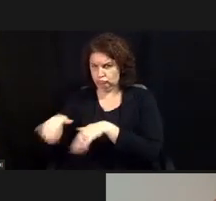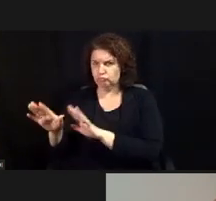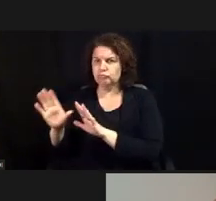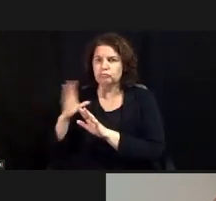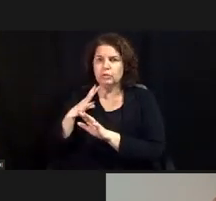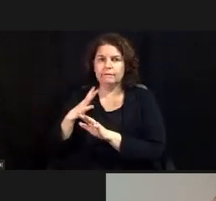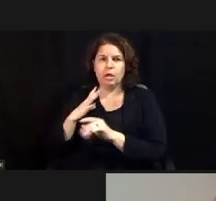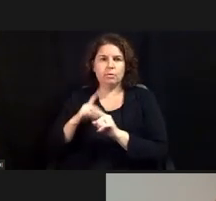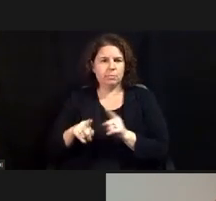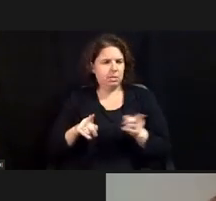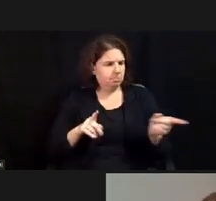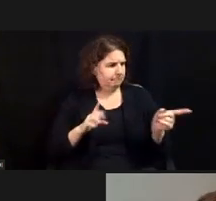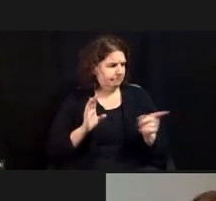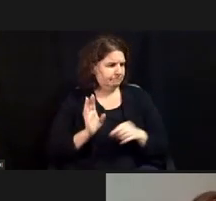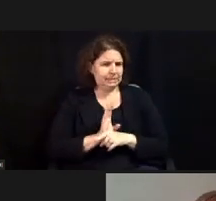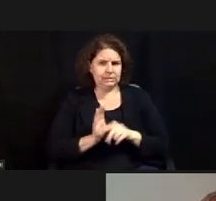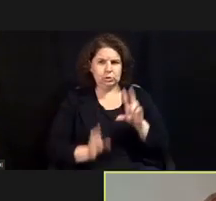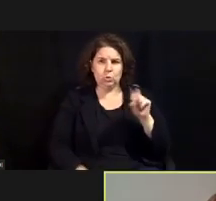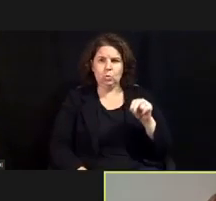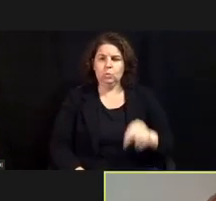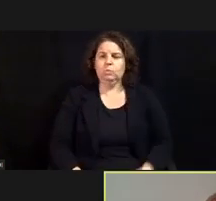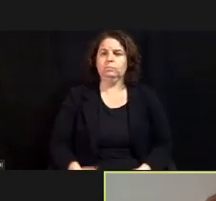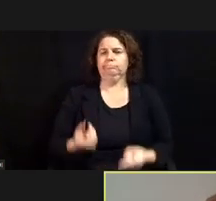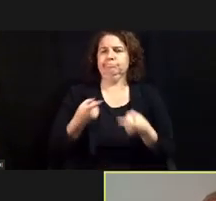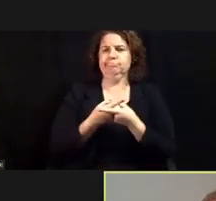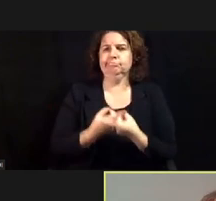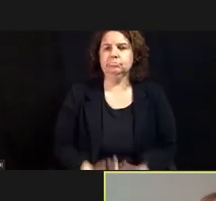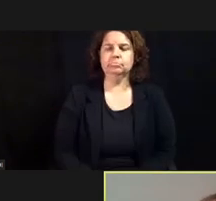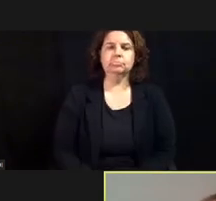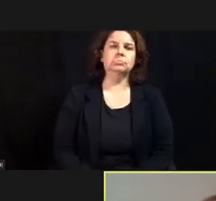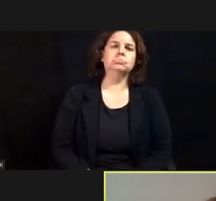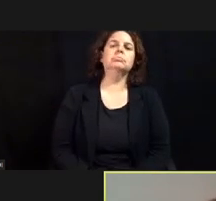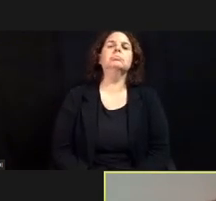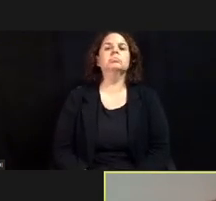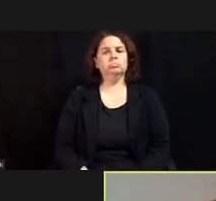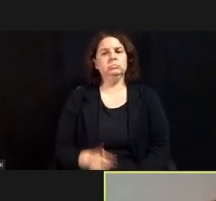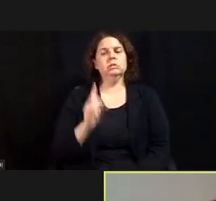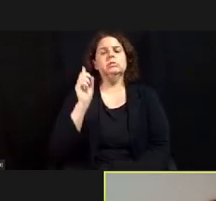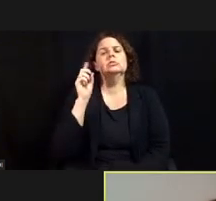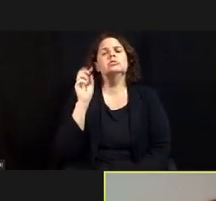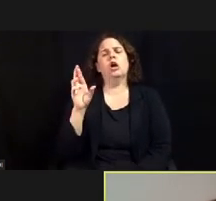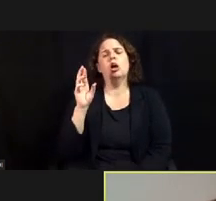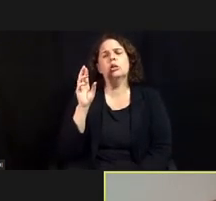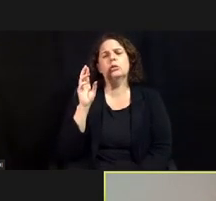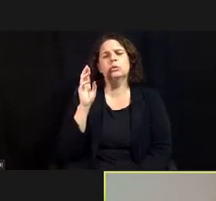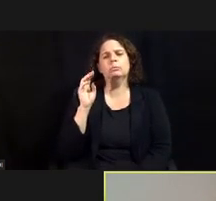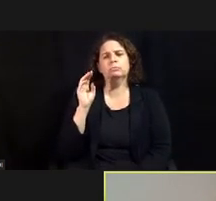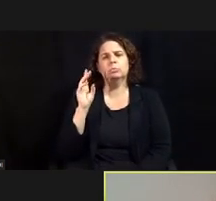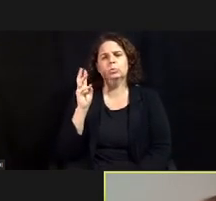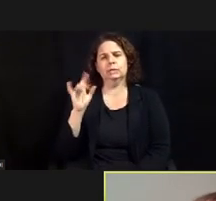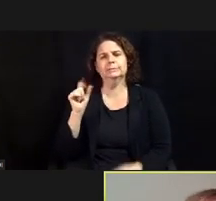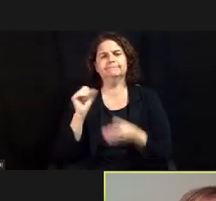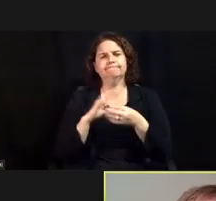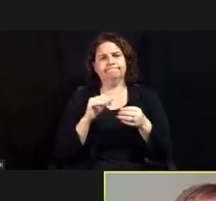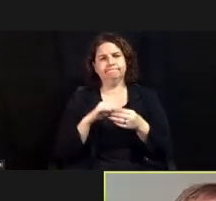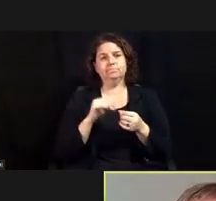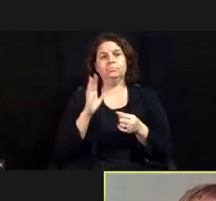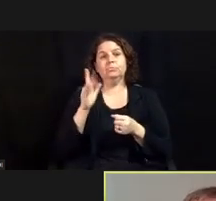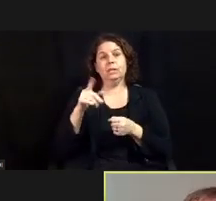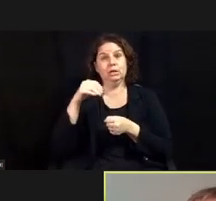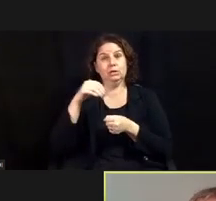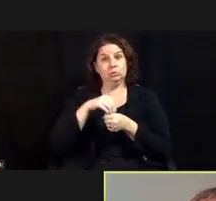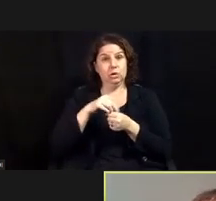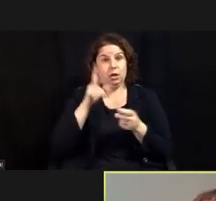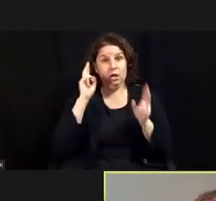businesses. Yeah, well, we do, indoor barbershops and hair salons are open indoors.